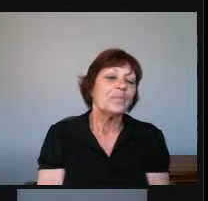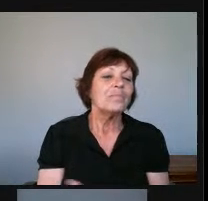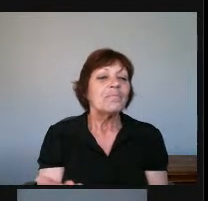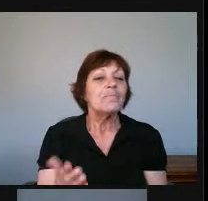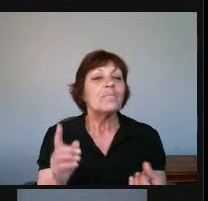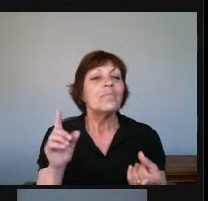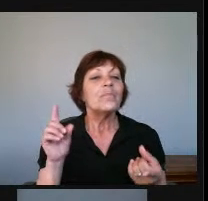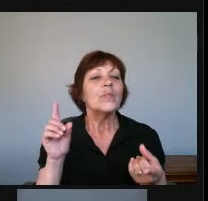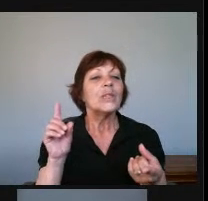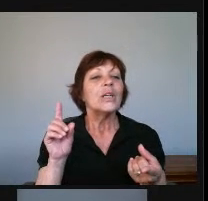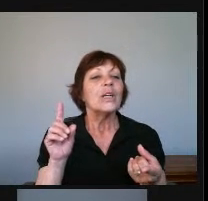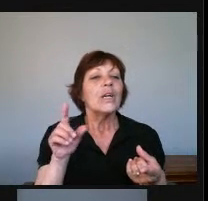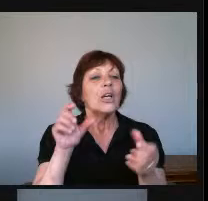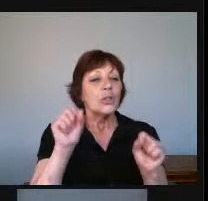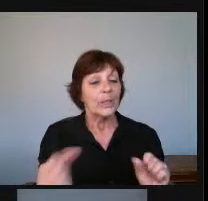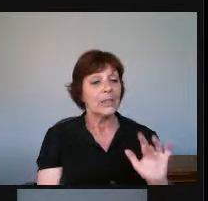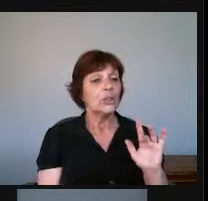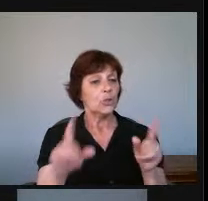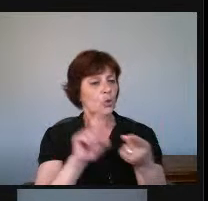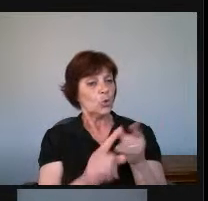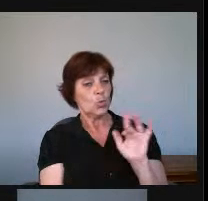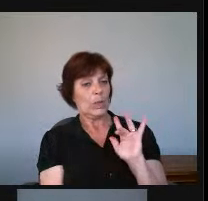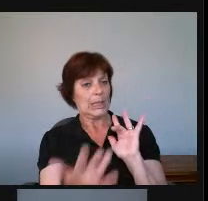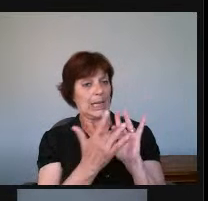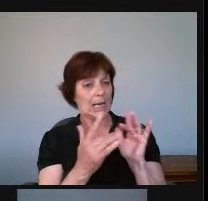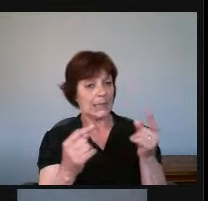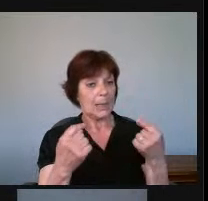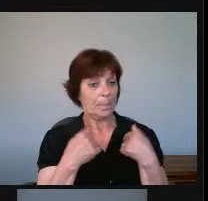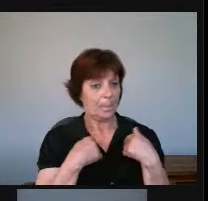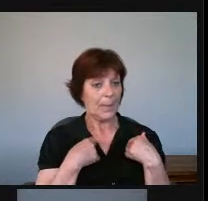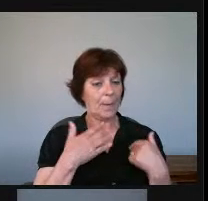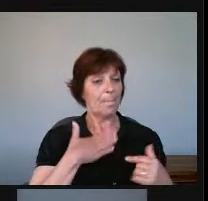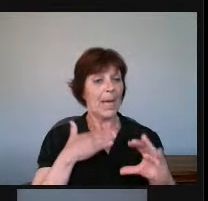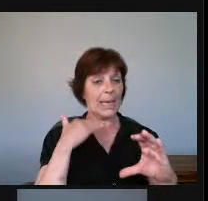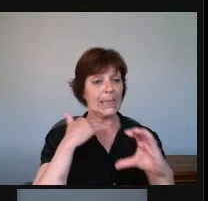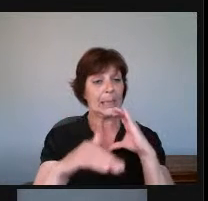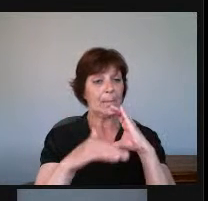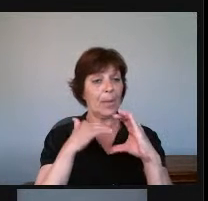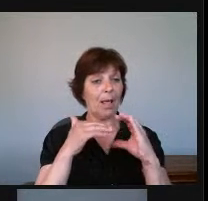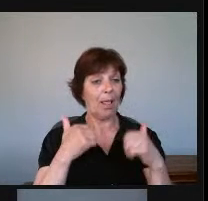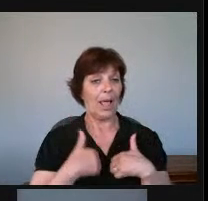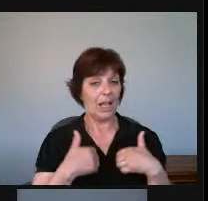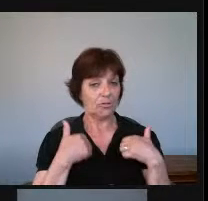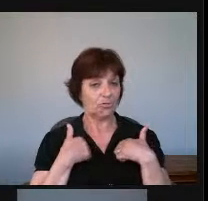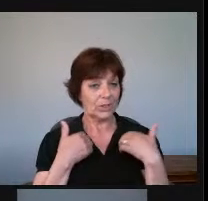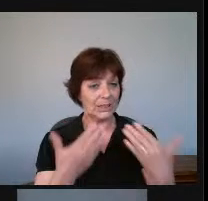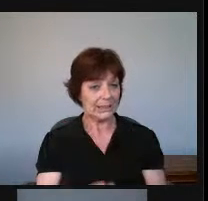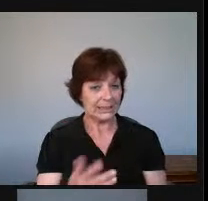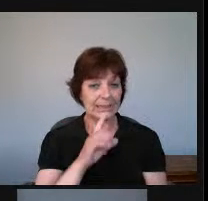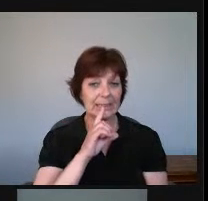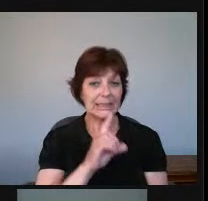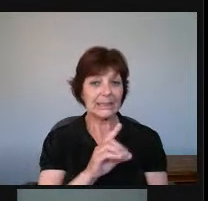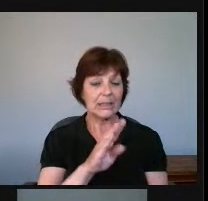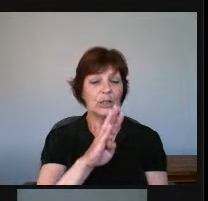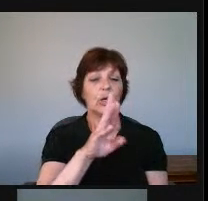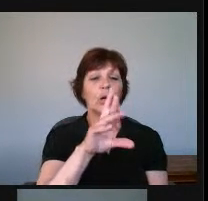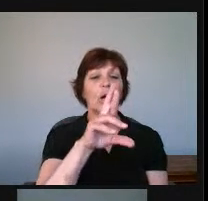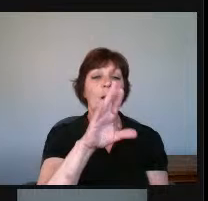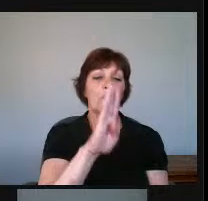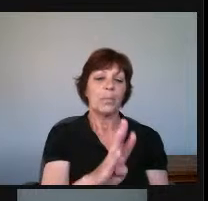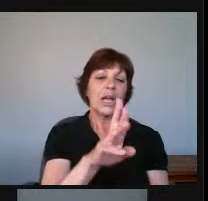To contact me, so my email address is Broderick,